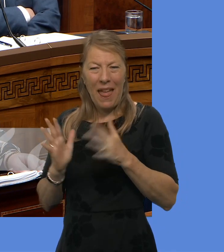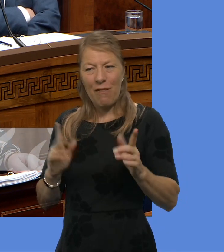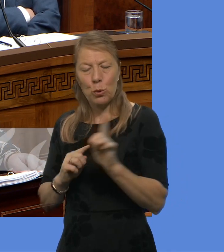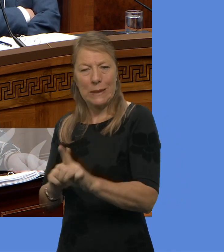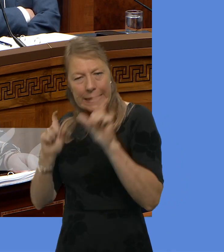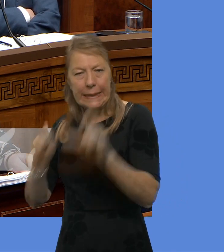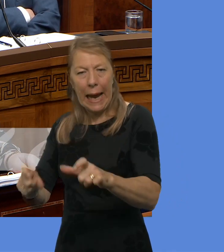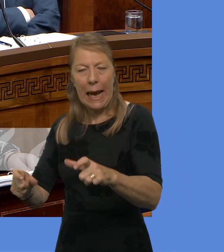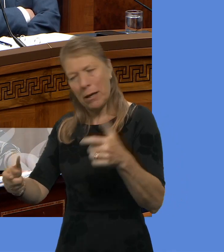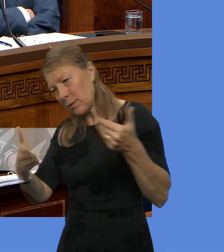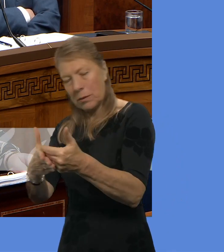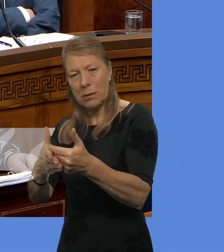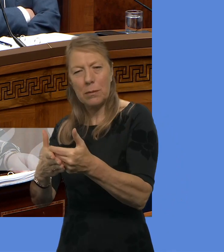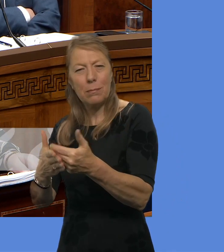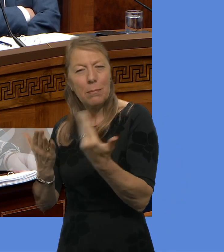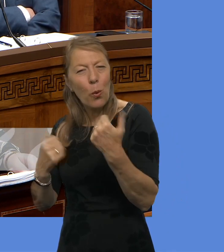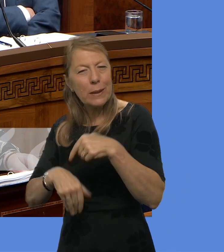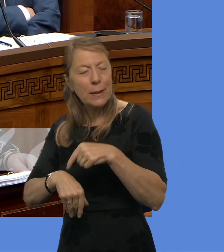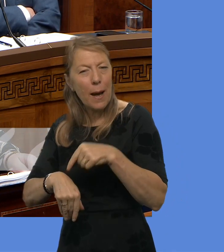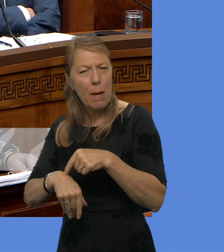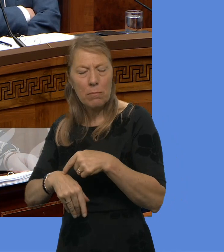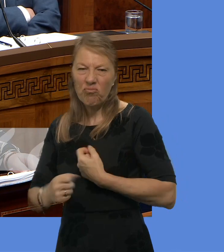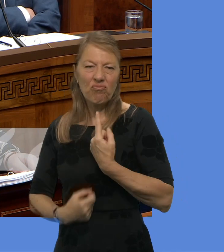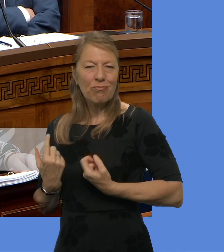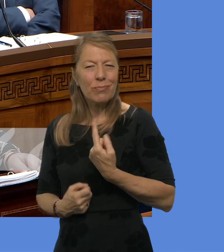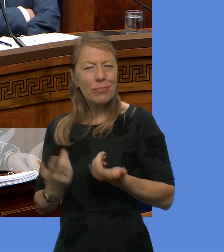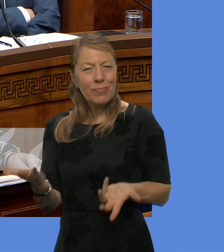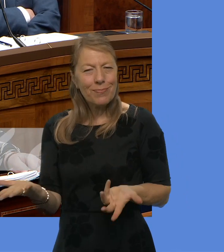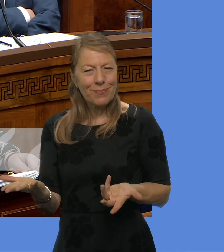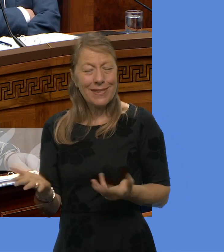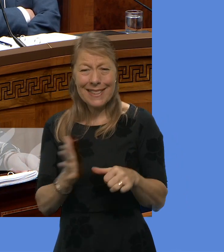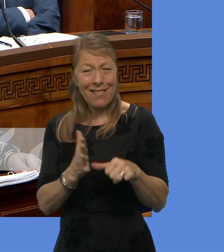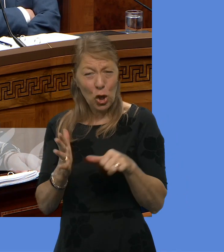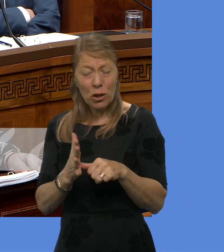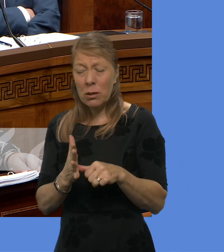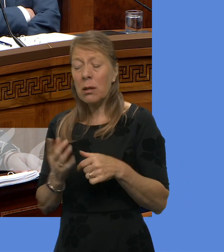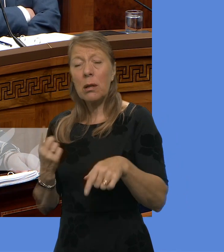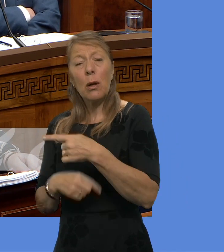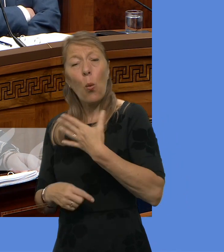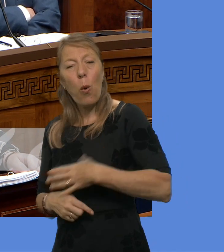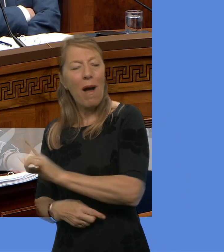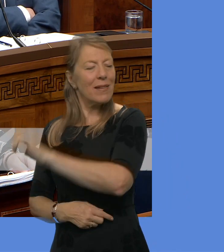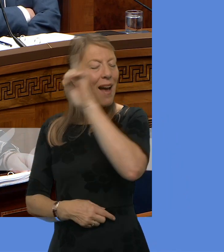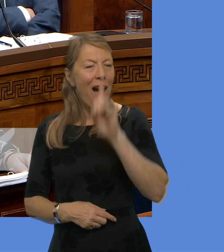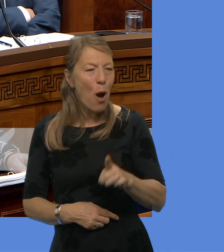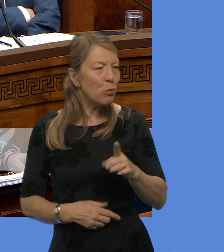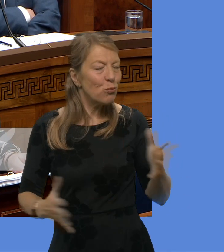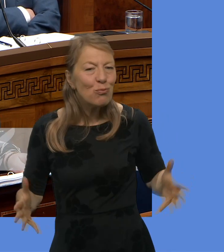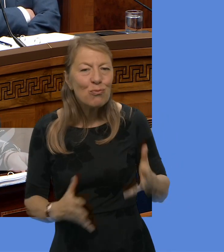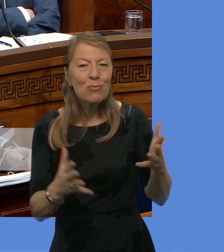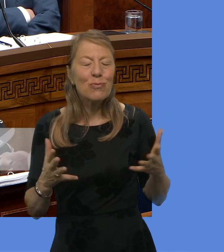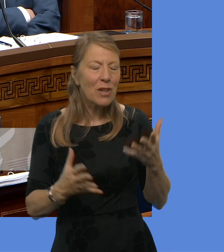staff will deteriorate, and ultimately the opportunity to engage in purposeful activity and rehabilitation will be curtailed, and